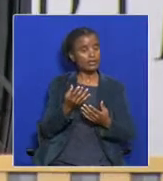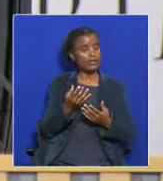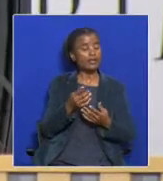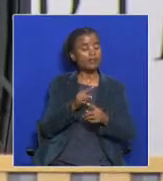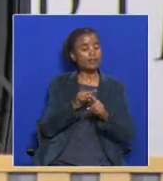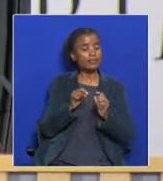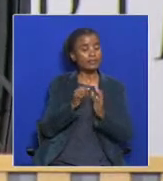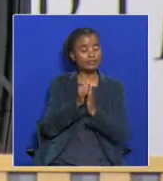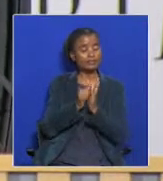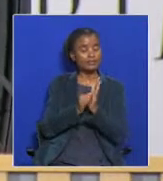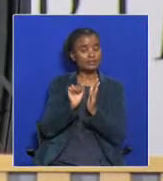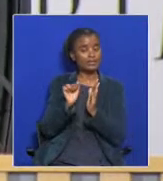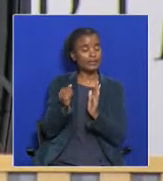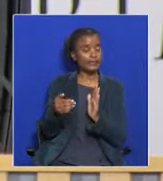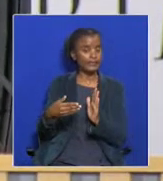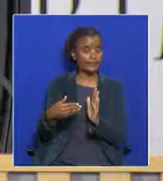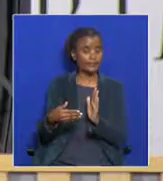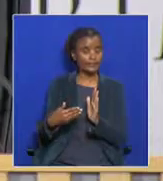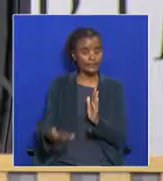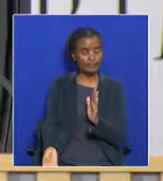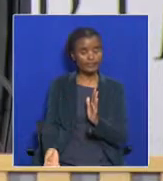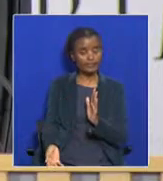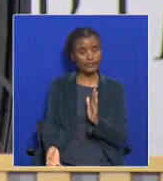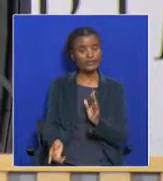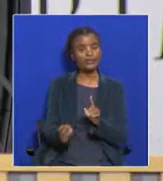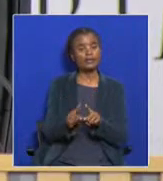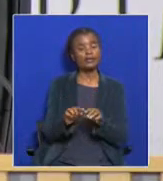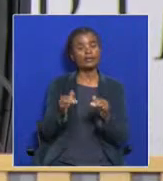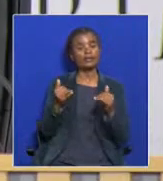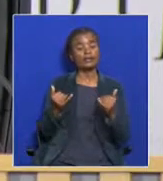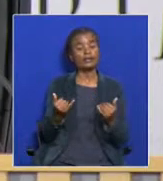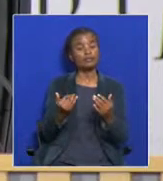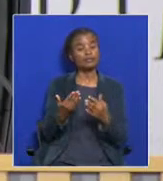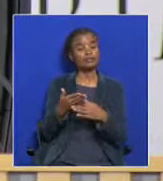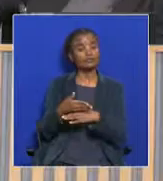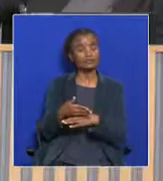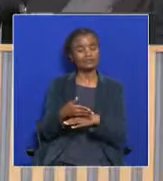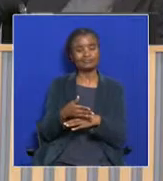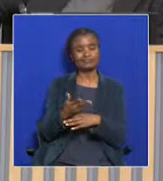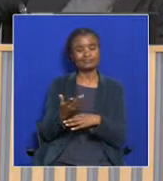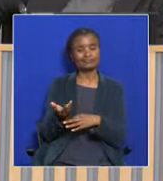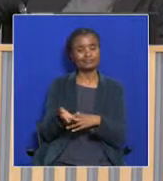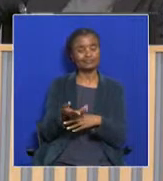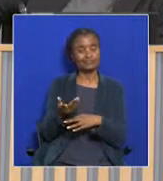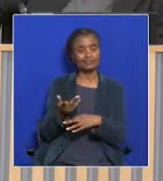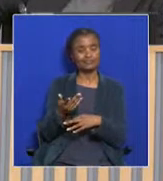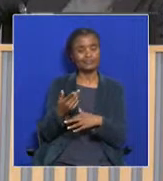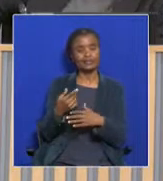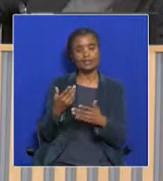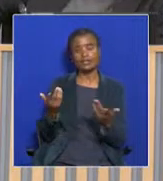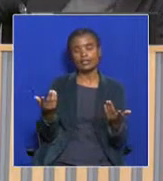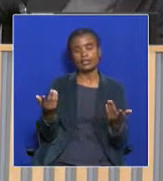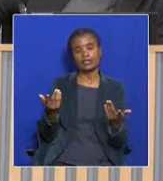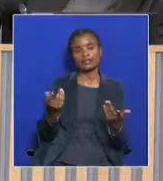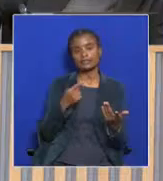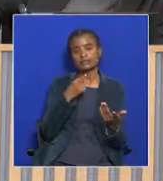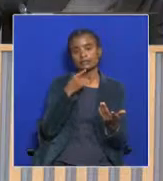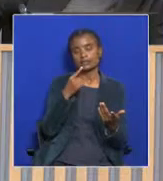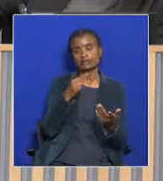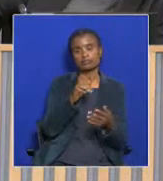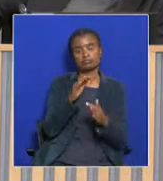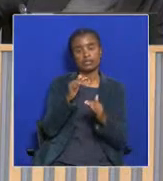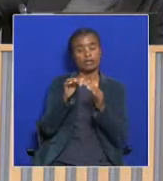I'm just now intervening to say, well, maybe let's not put it higher than that it's not in